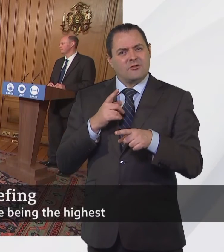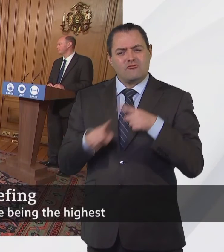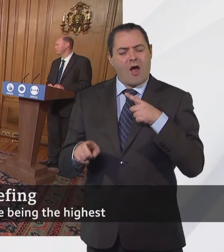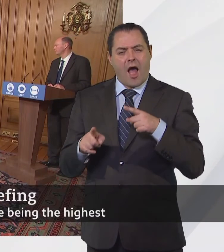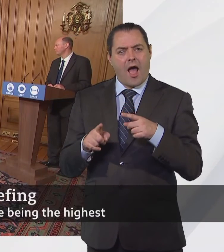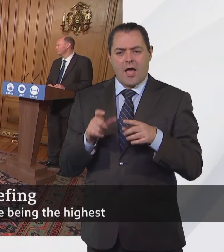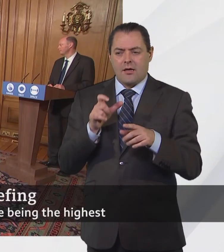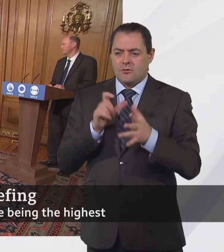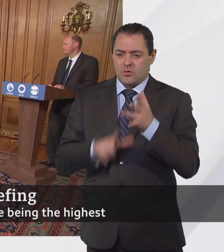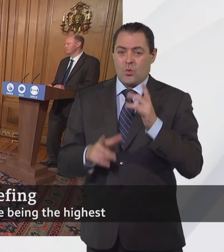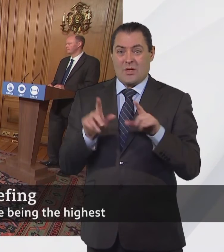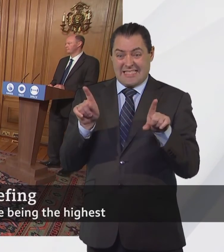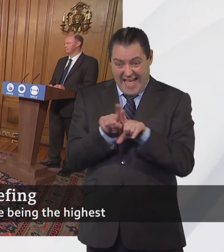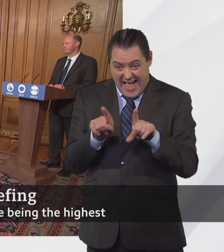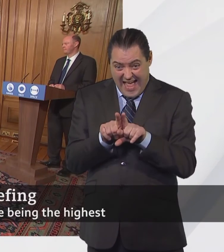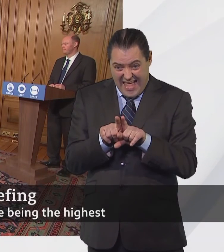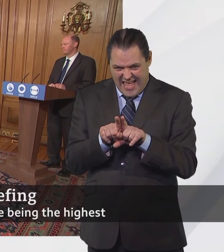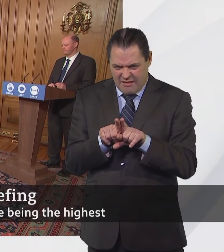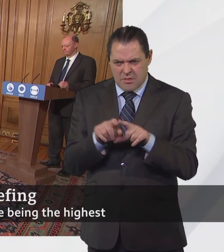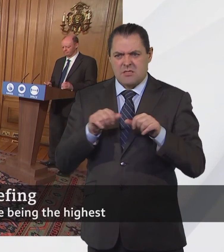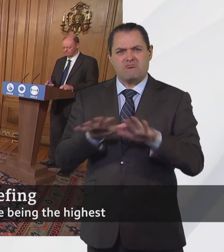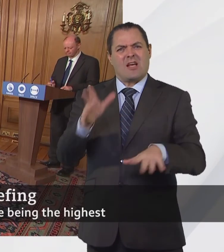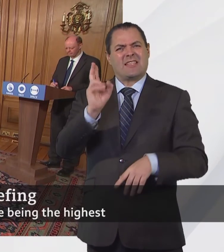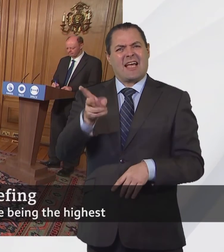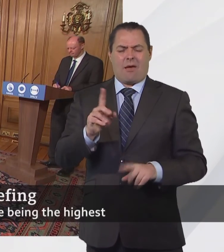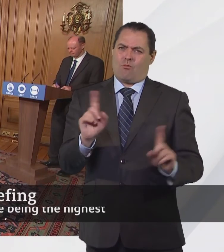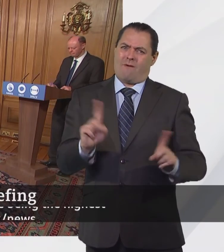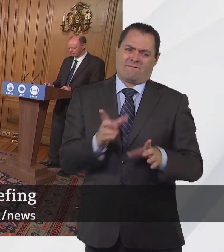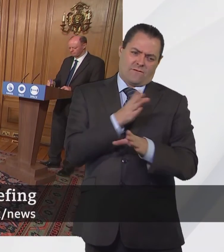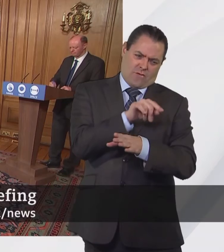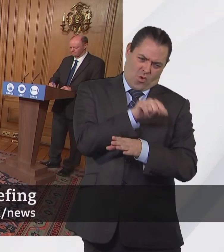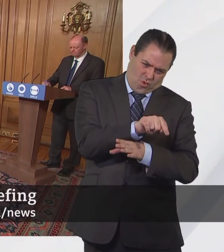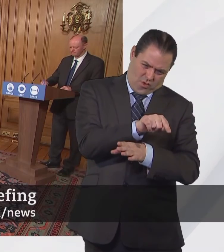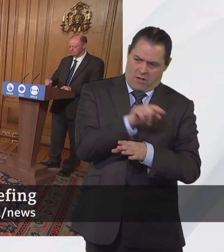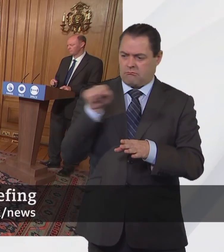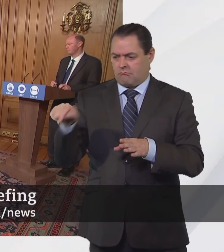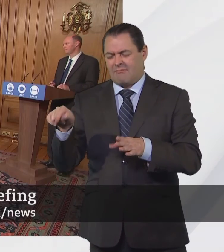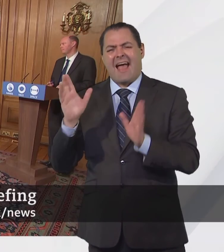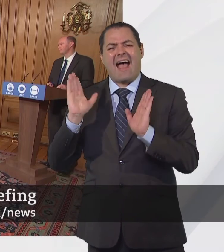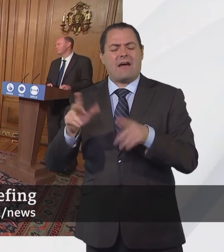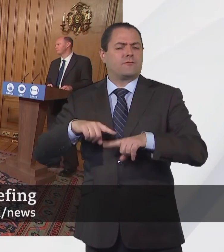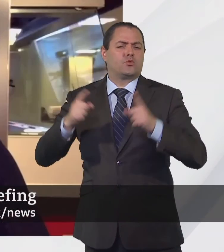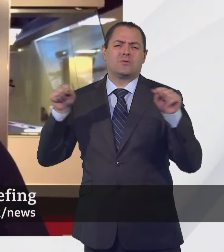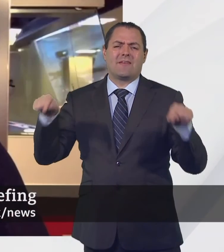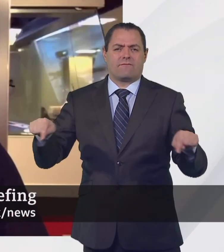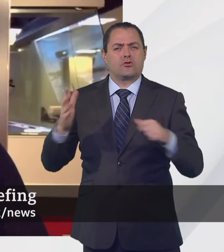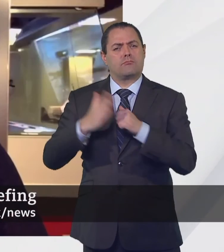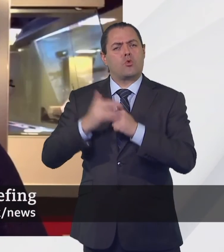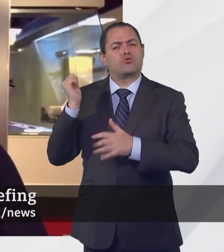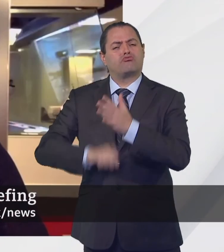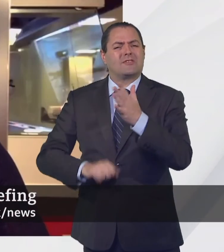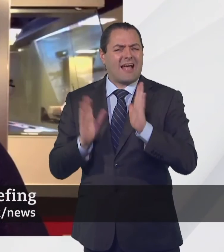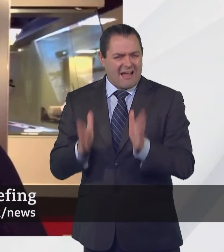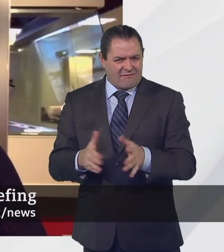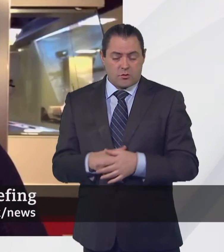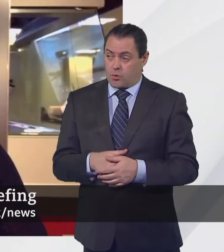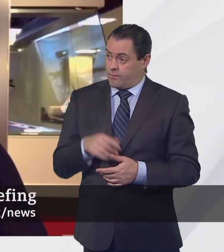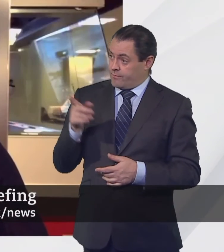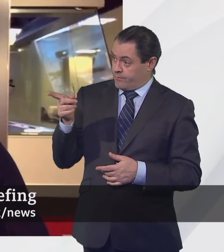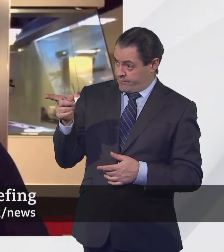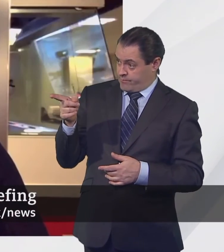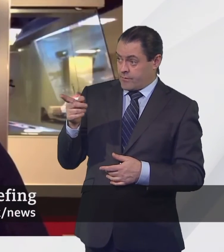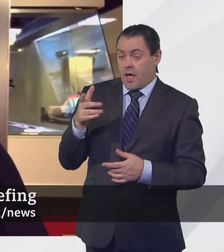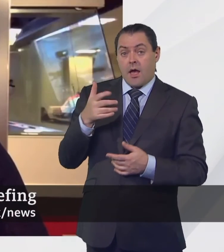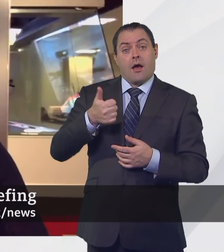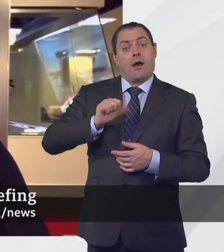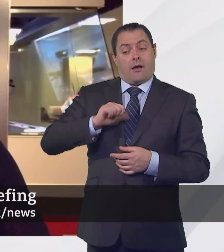Correct. Let's go to Beth Rigby of Sky News. Thanks, Robert. Thank you, Prime Minister. Liverpool is one of the success